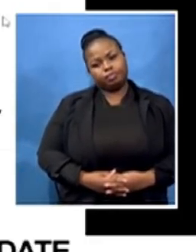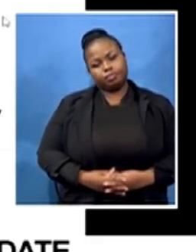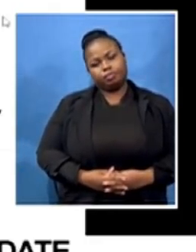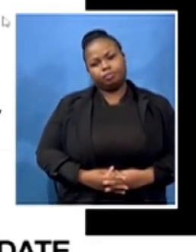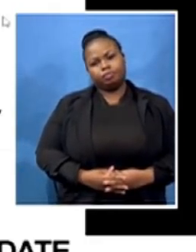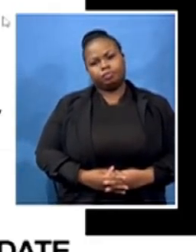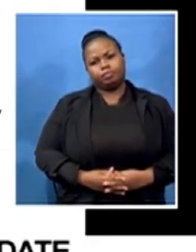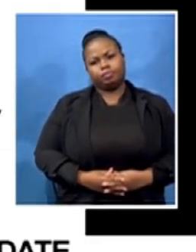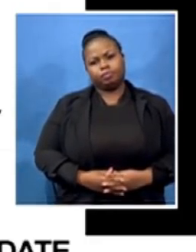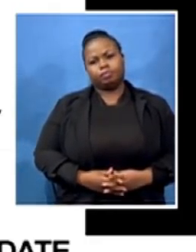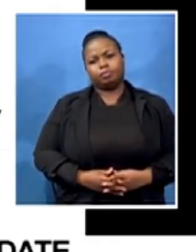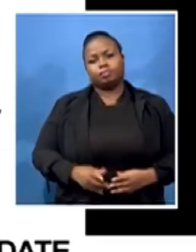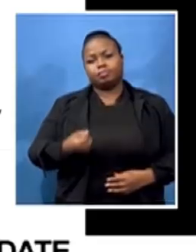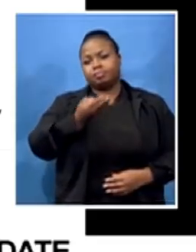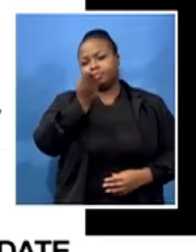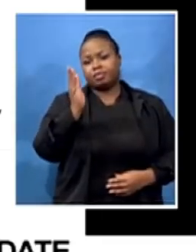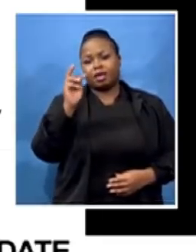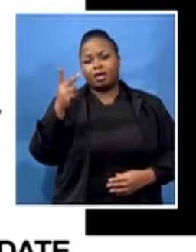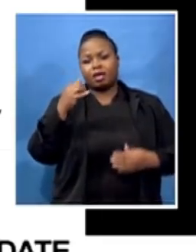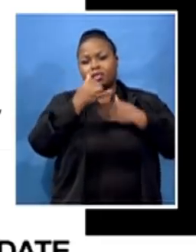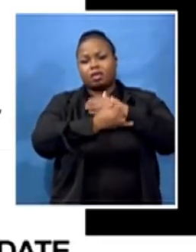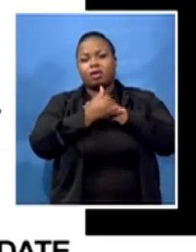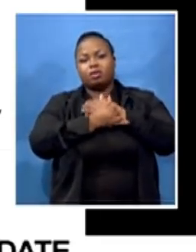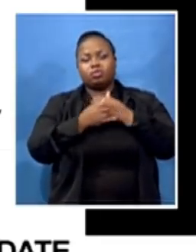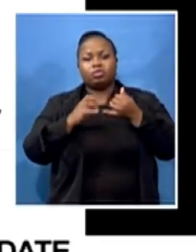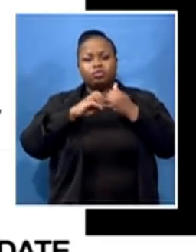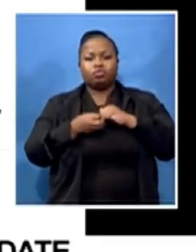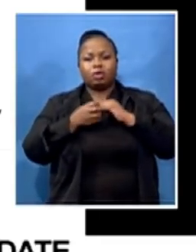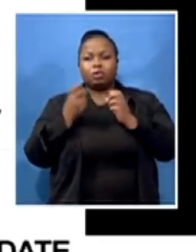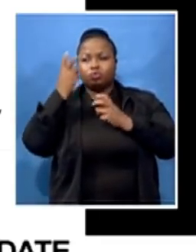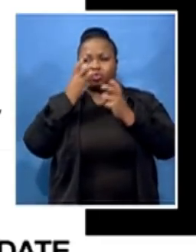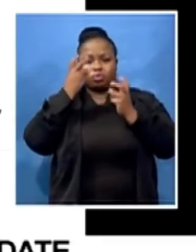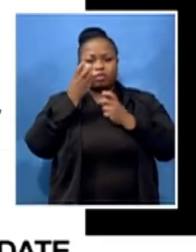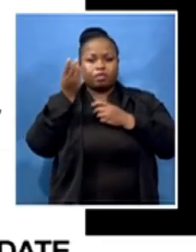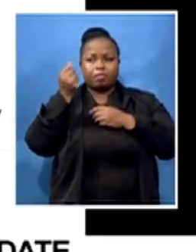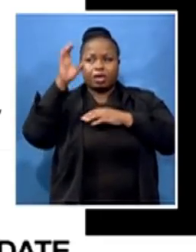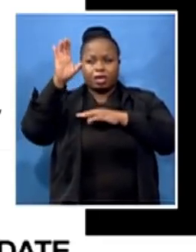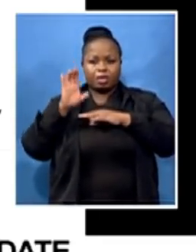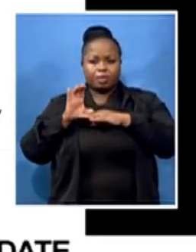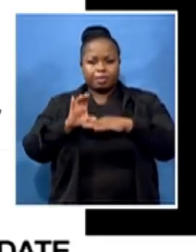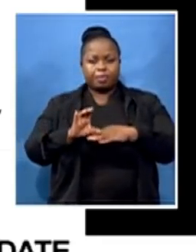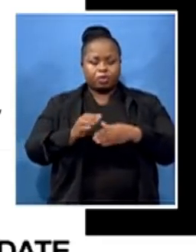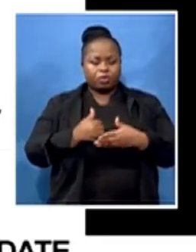or to assist people, cushion them from the hunger and from the poverty.